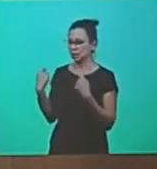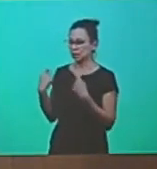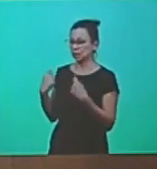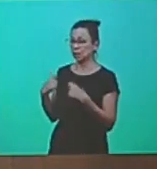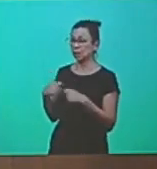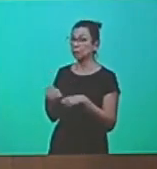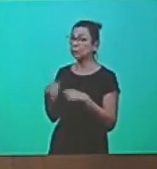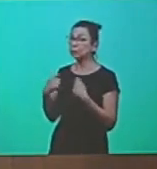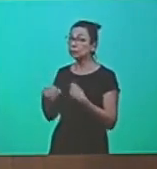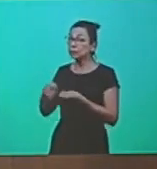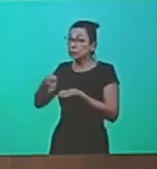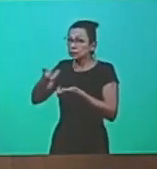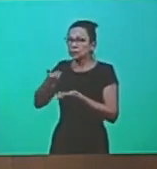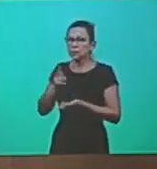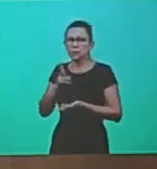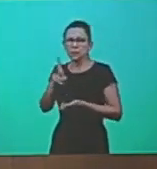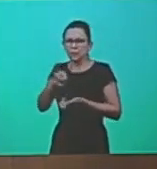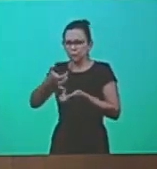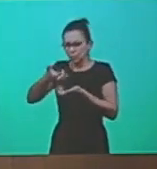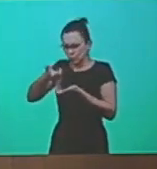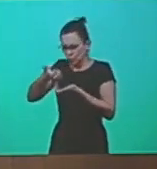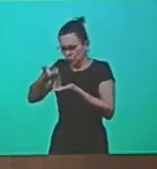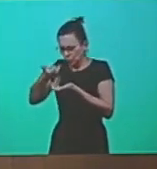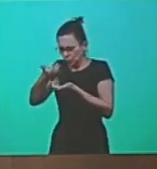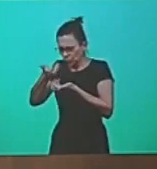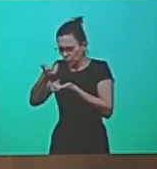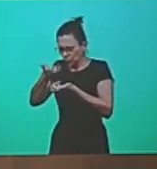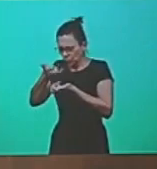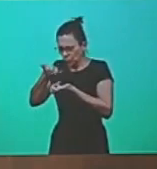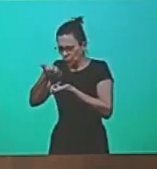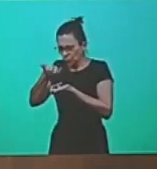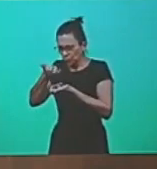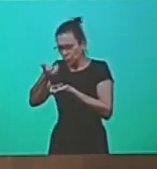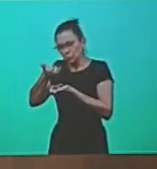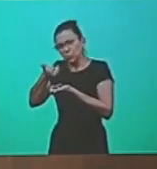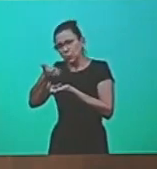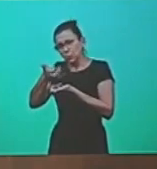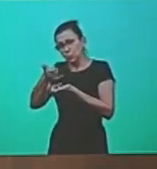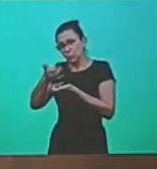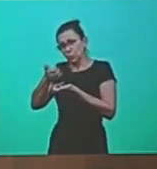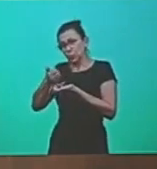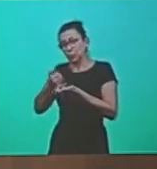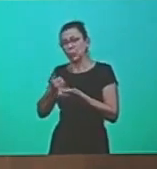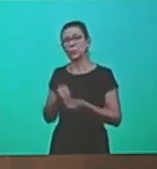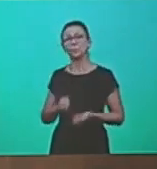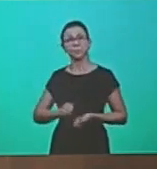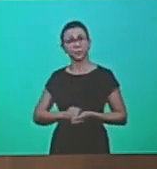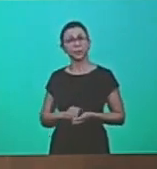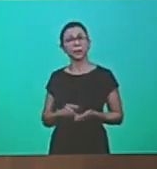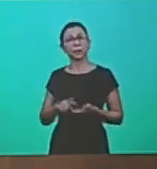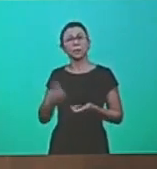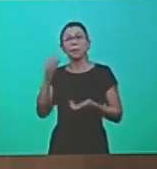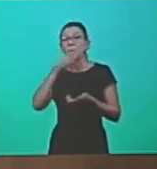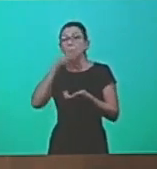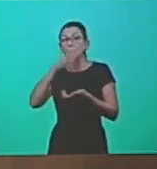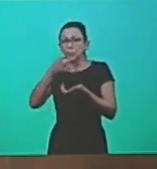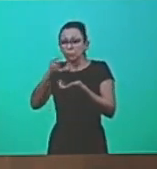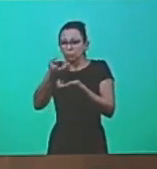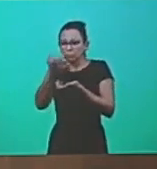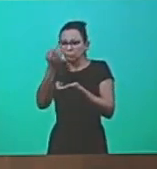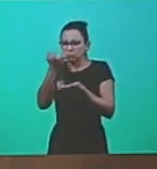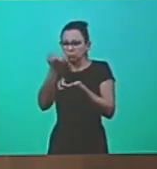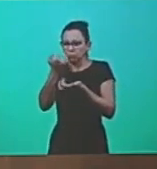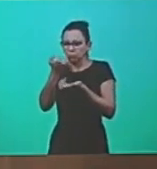They knew in their heads that they would need this oil later on, and so they had the extra oil on the side.